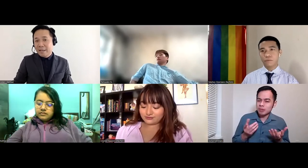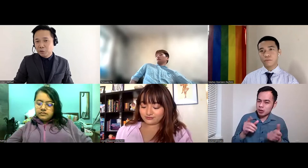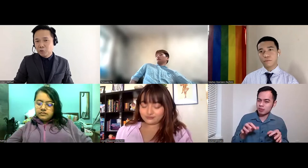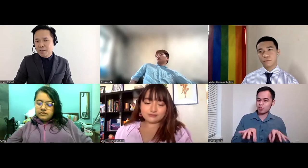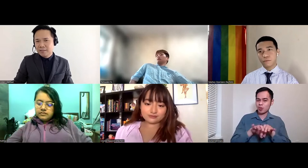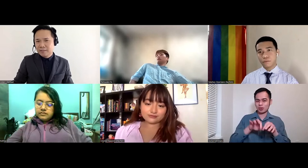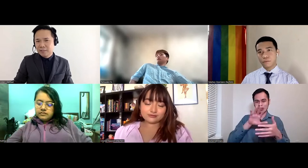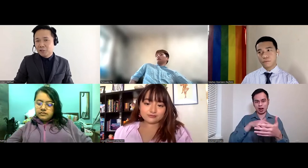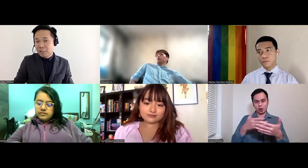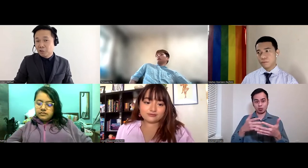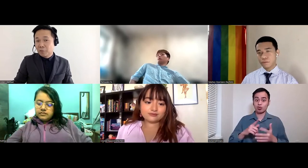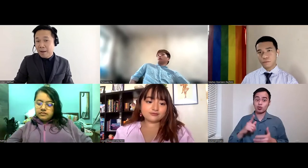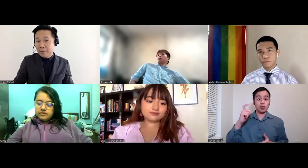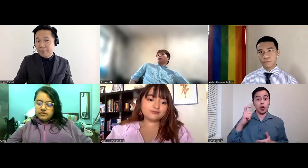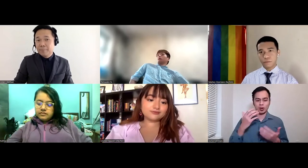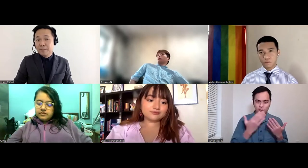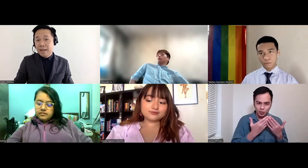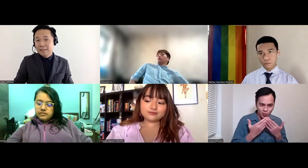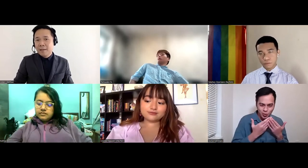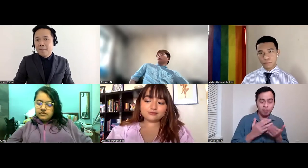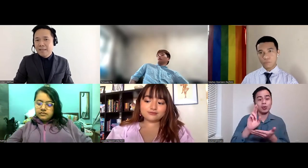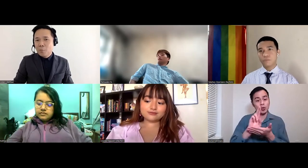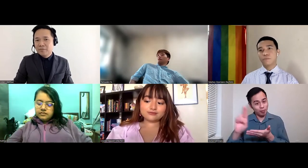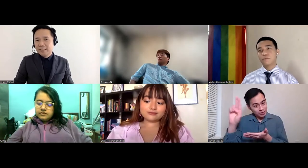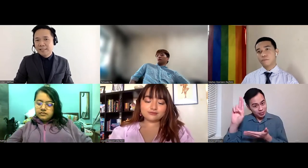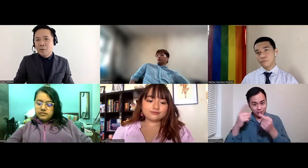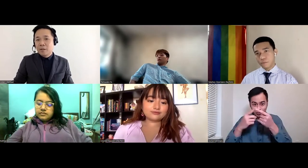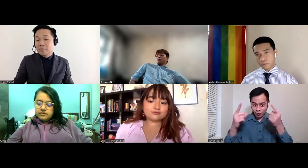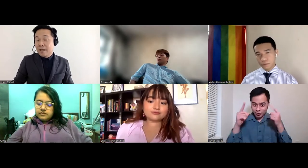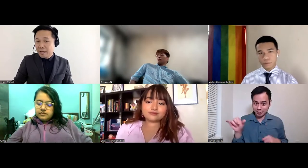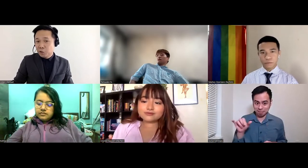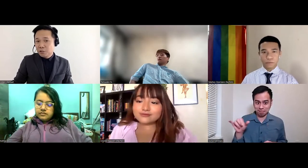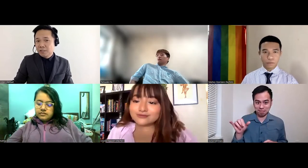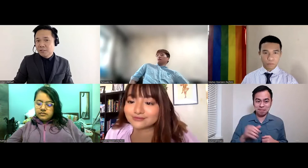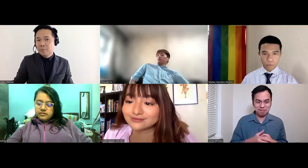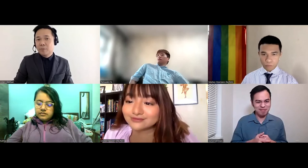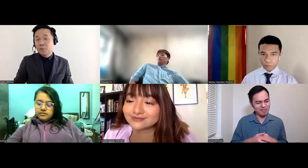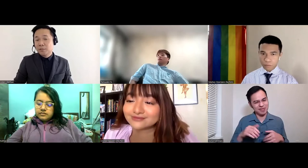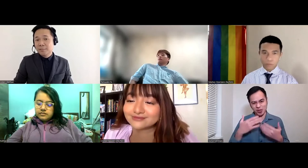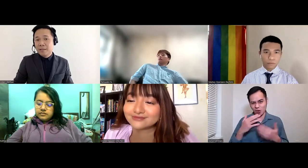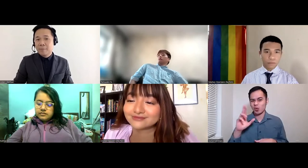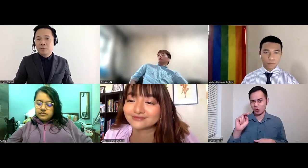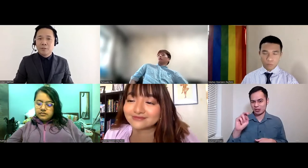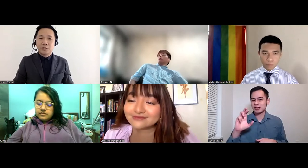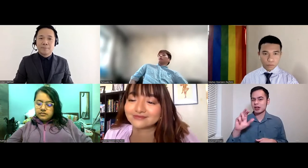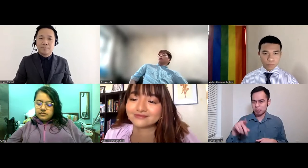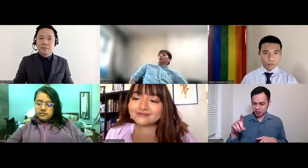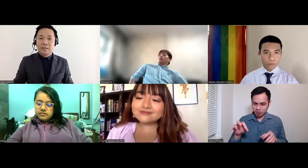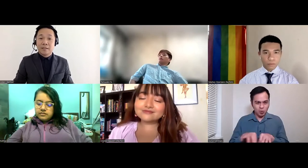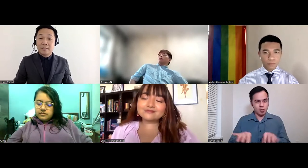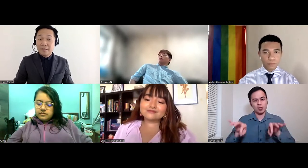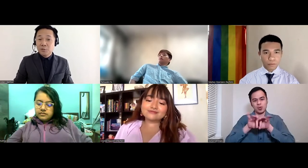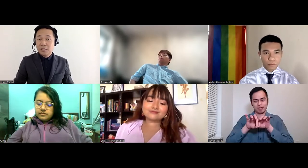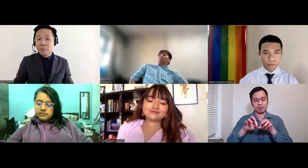sign language could be a challenge or barrier in the past. But now with this, with education, with students being able to reach,